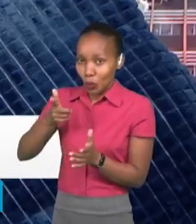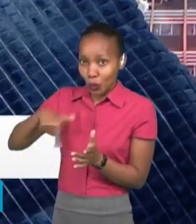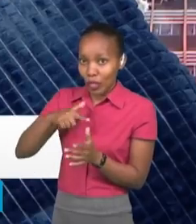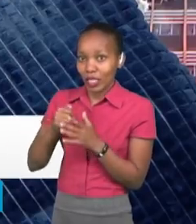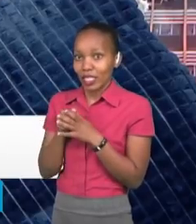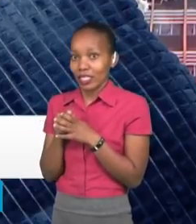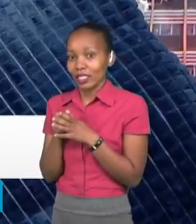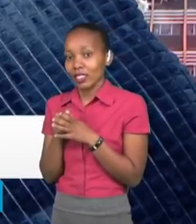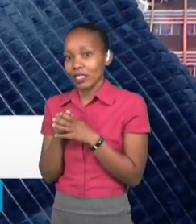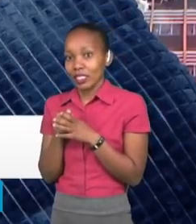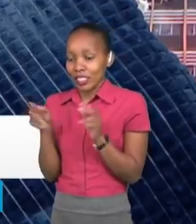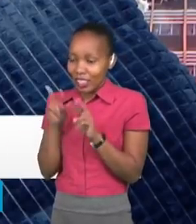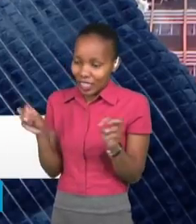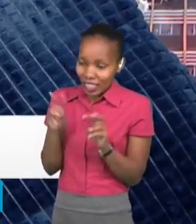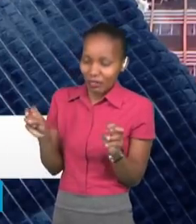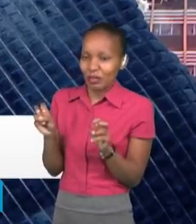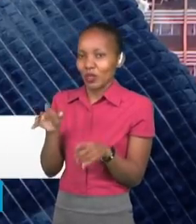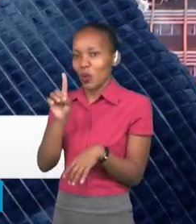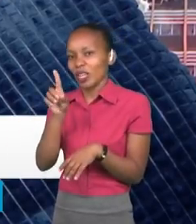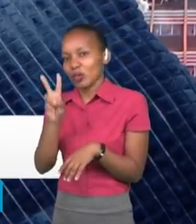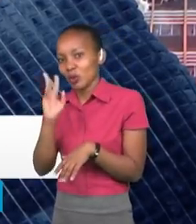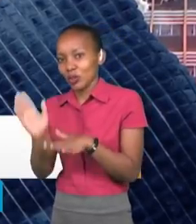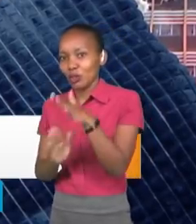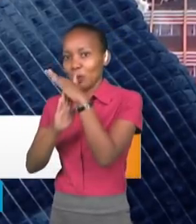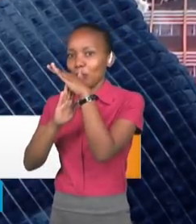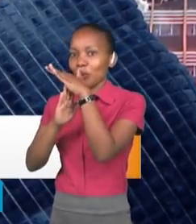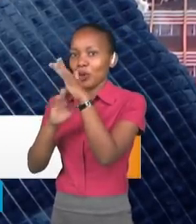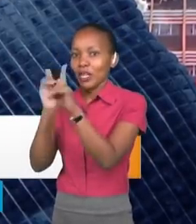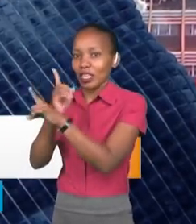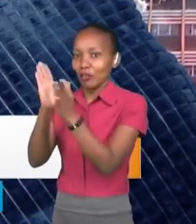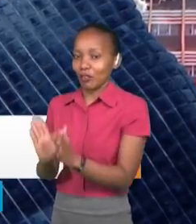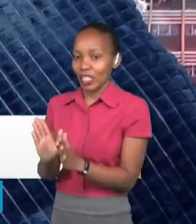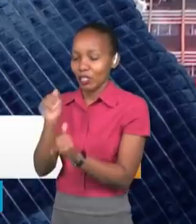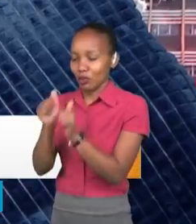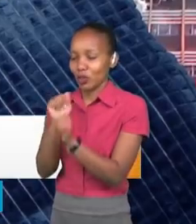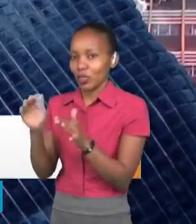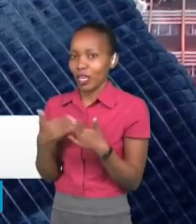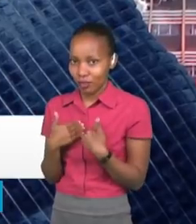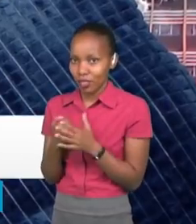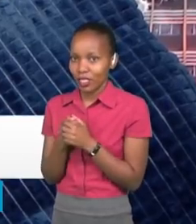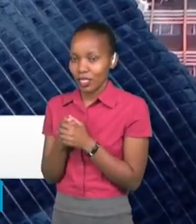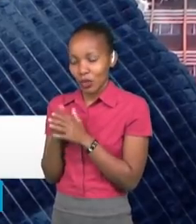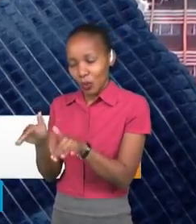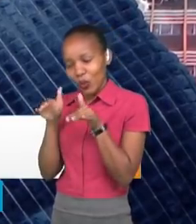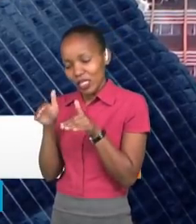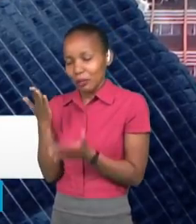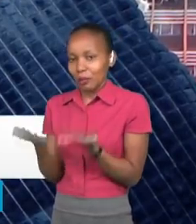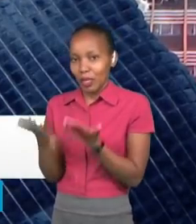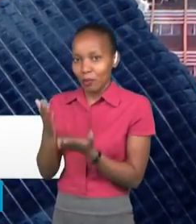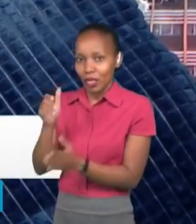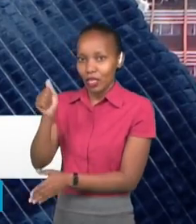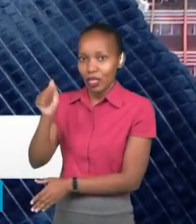with the one or two of the top defenders currently. Mm-hmm. We're just waiting maybe for the